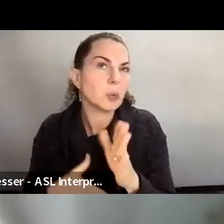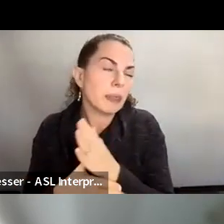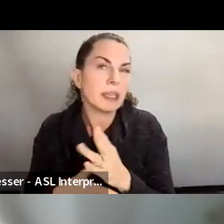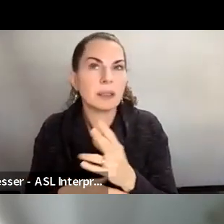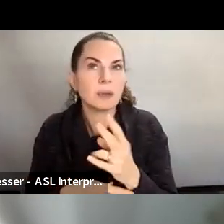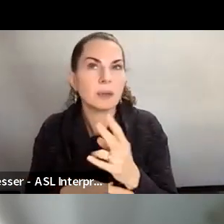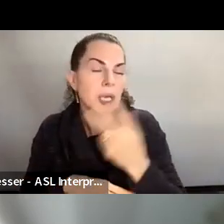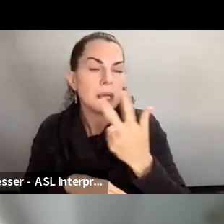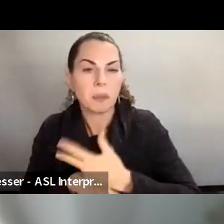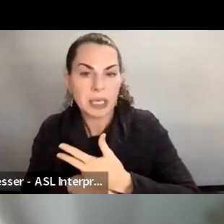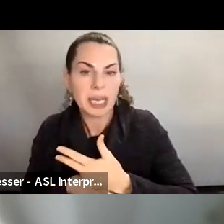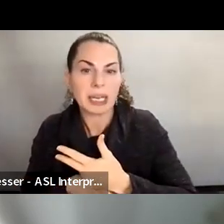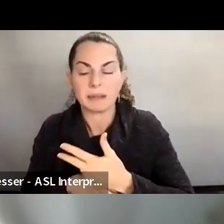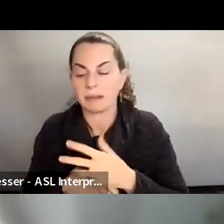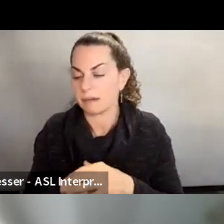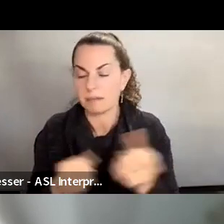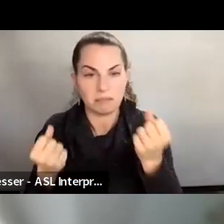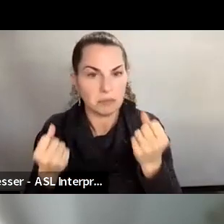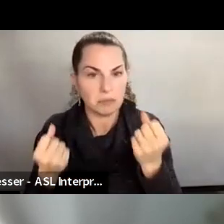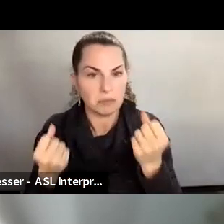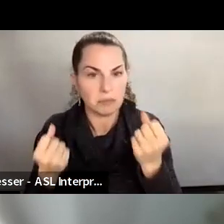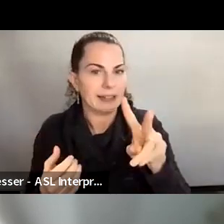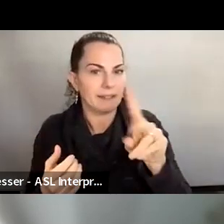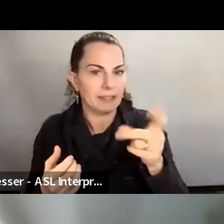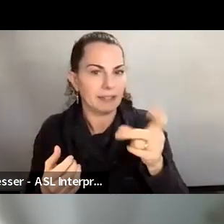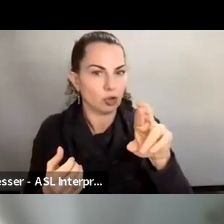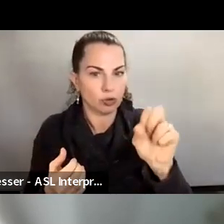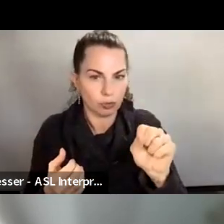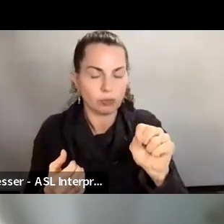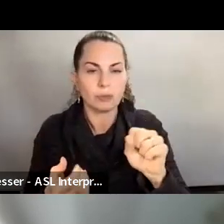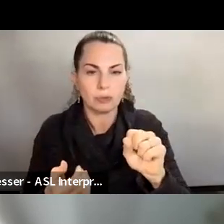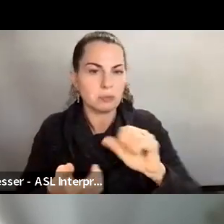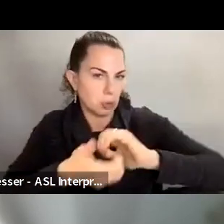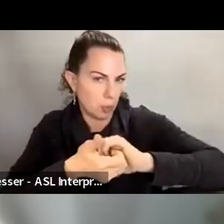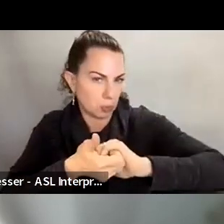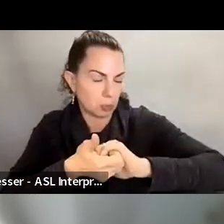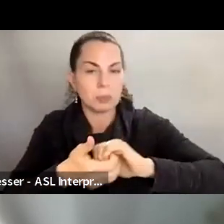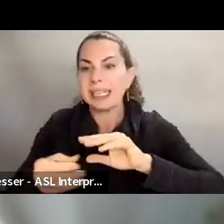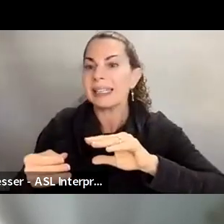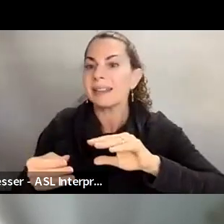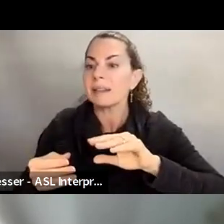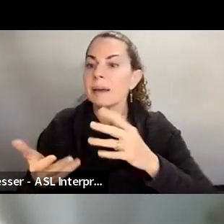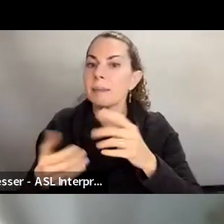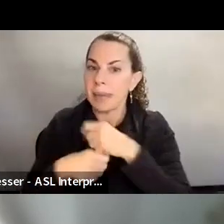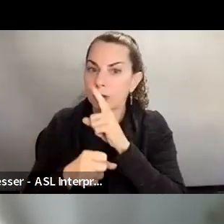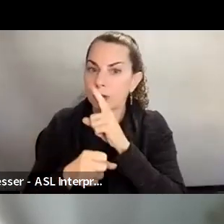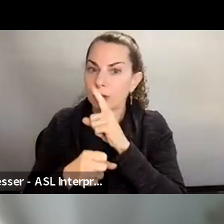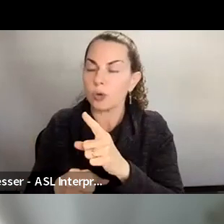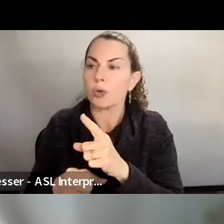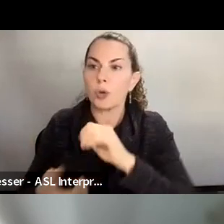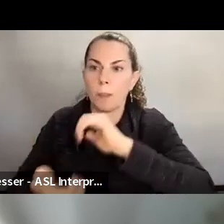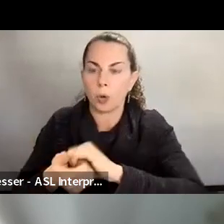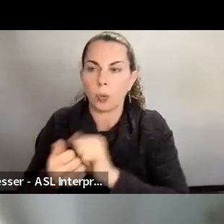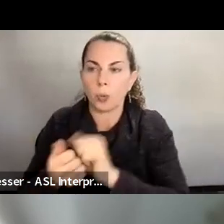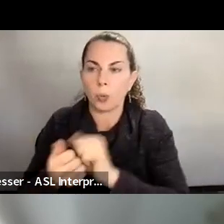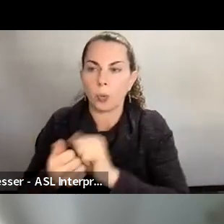multiple vendors out there, make sure you look for someone that's actually going to give feedback, so that the provider is not just